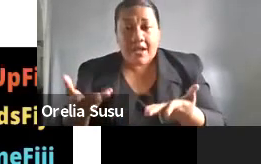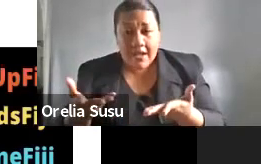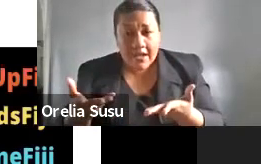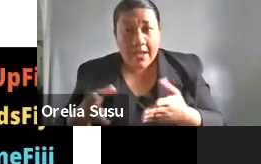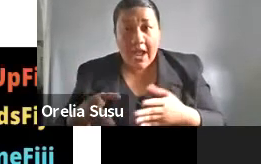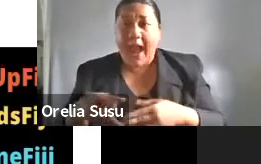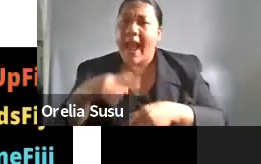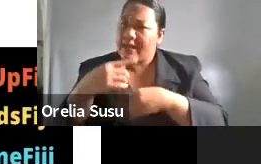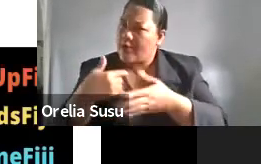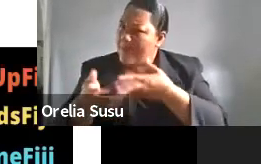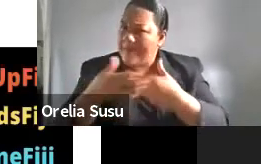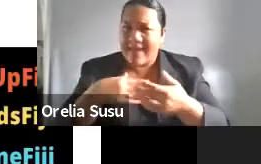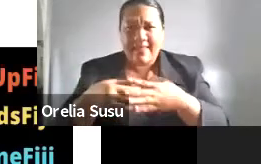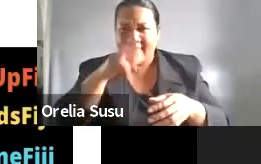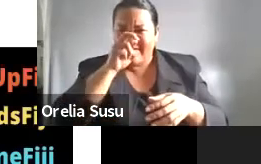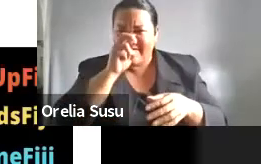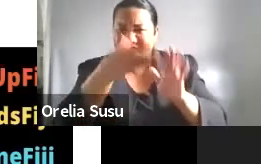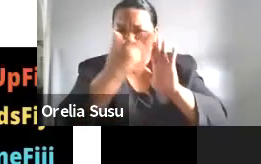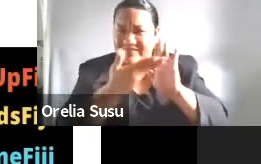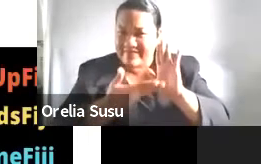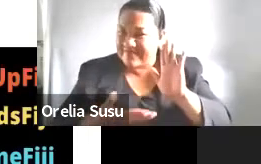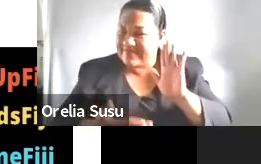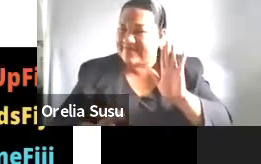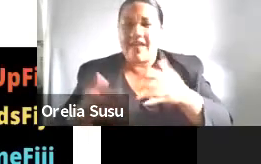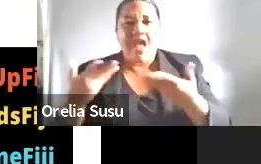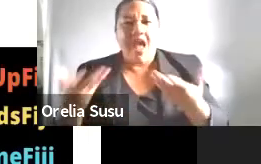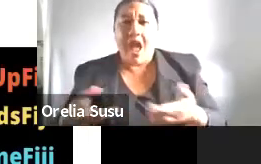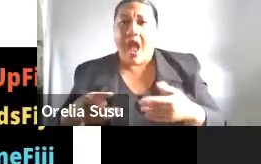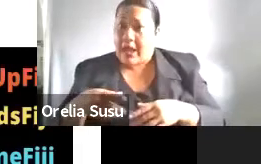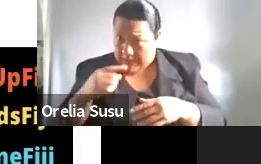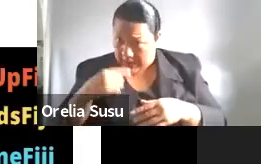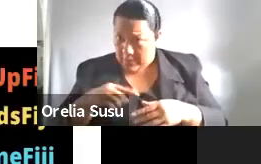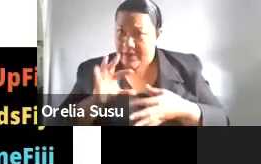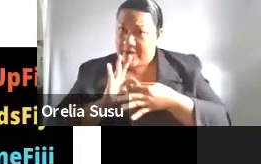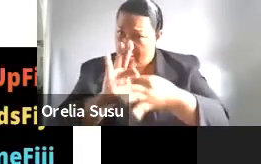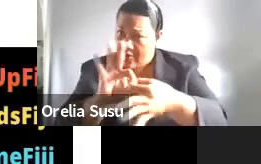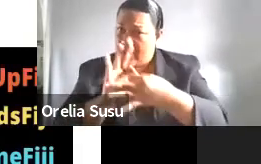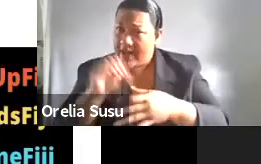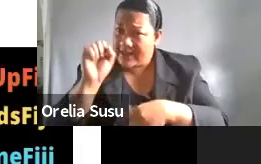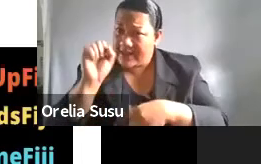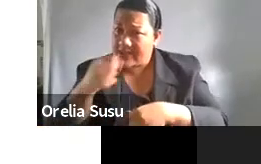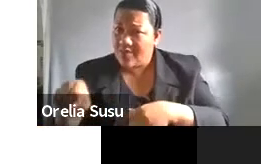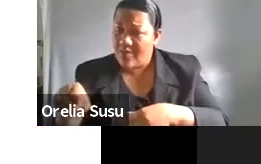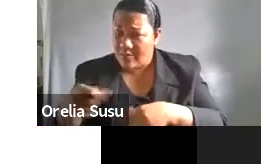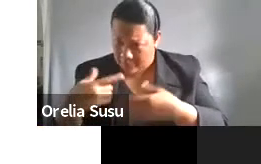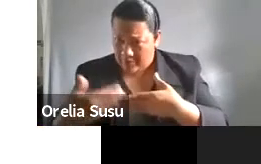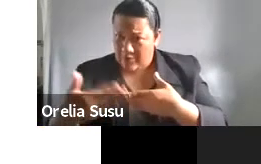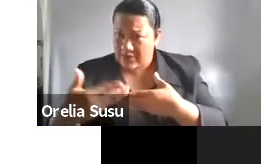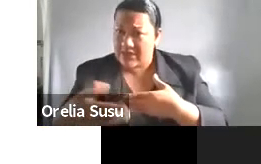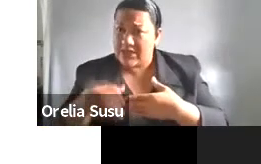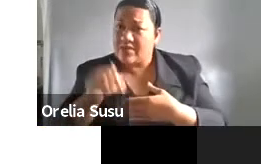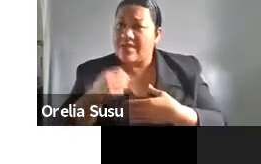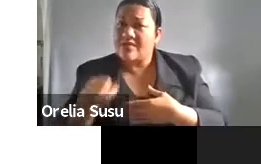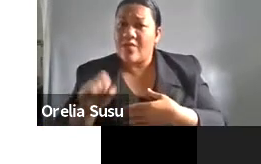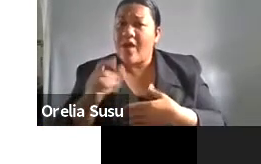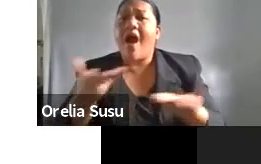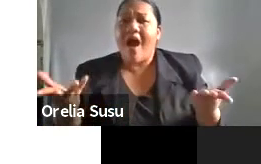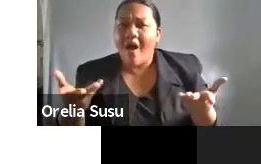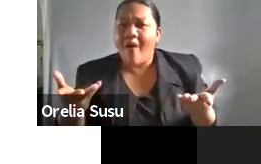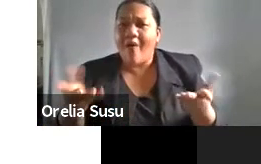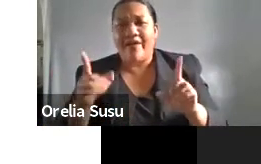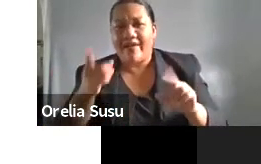getting communities to participate in this kind of platform. So that's also some of the things that we're still doing. And these are